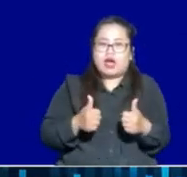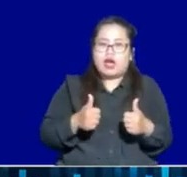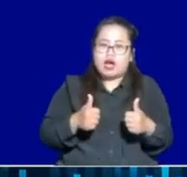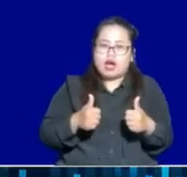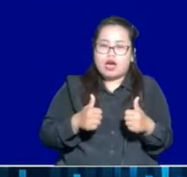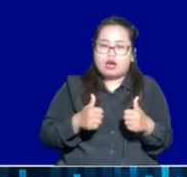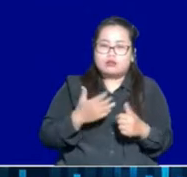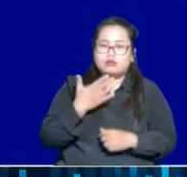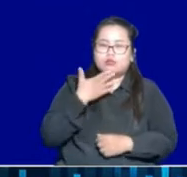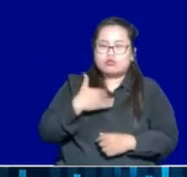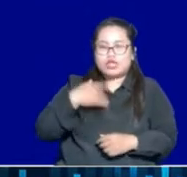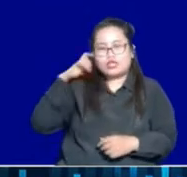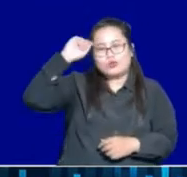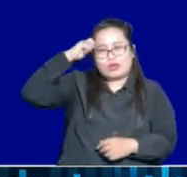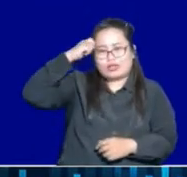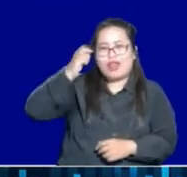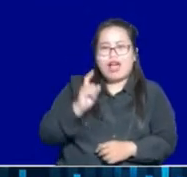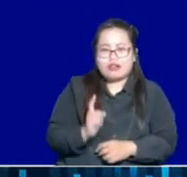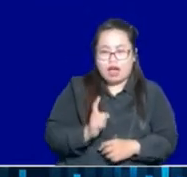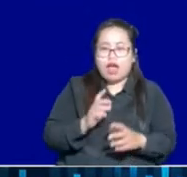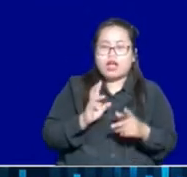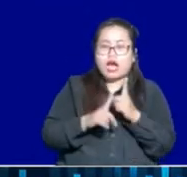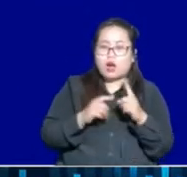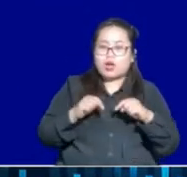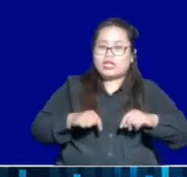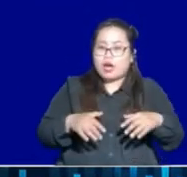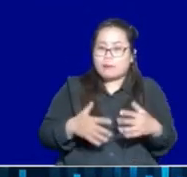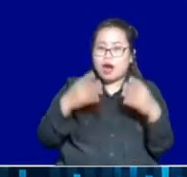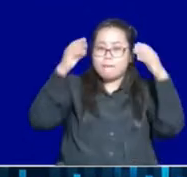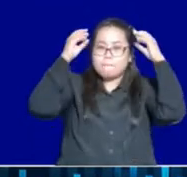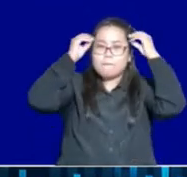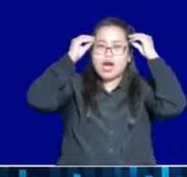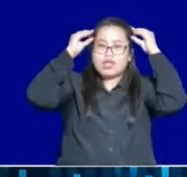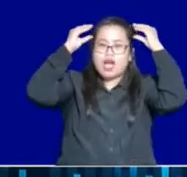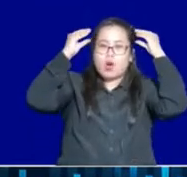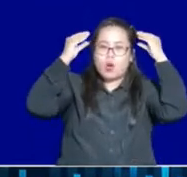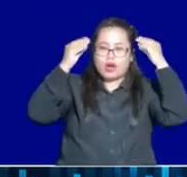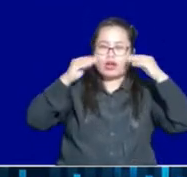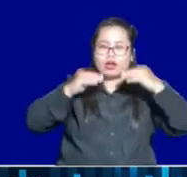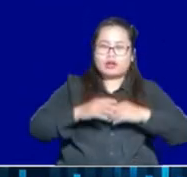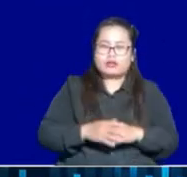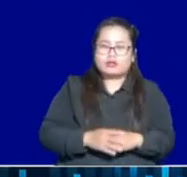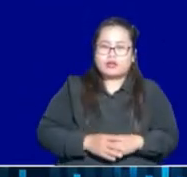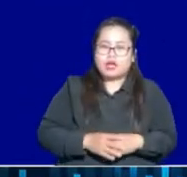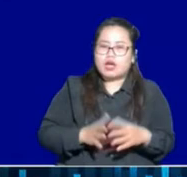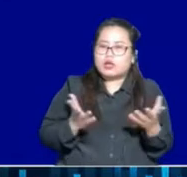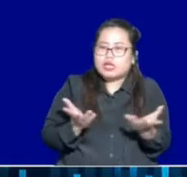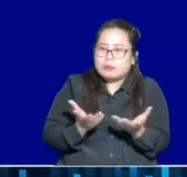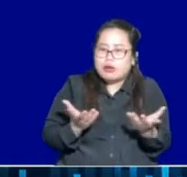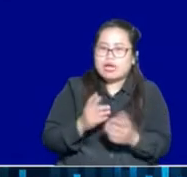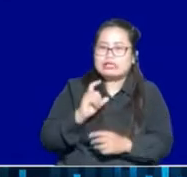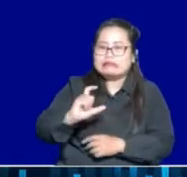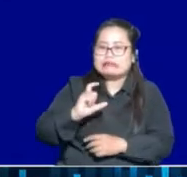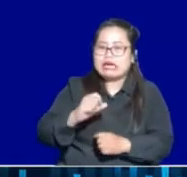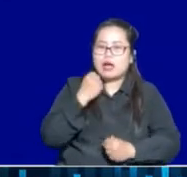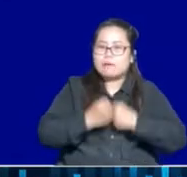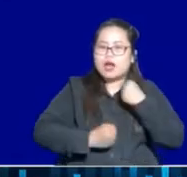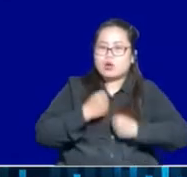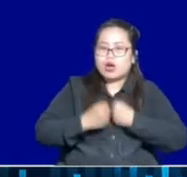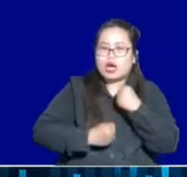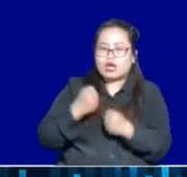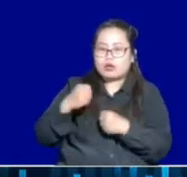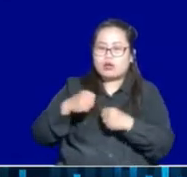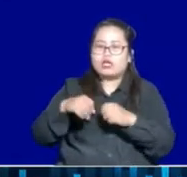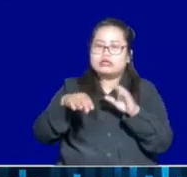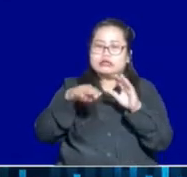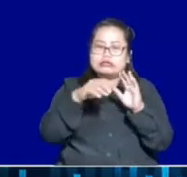you have a dentist, and the dentist uses tools. The dentist is probably following protocols, but the dentist mixes the tools